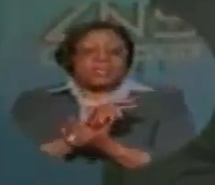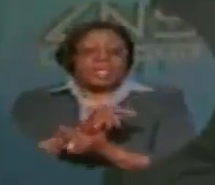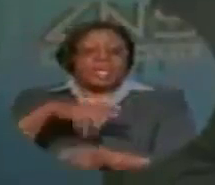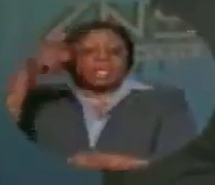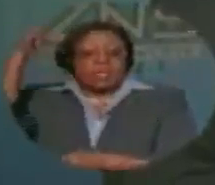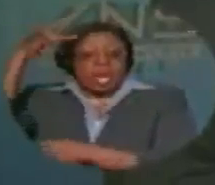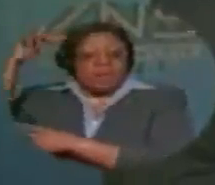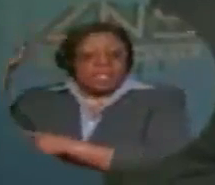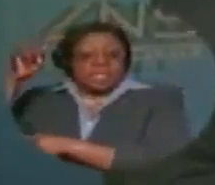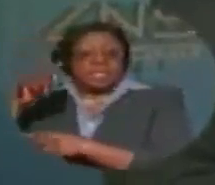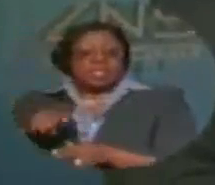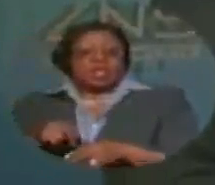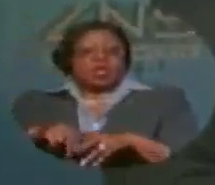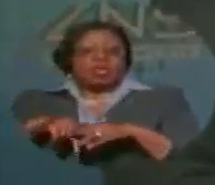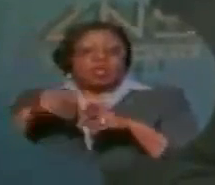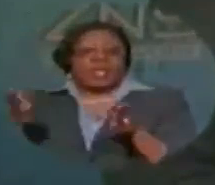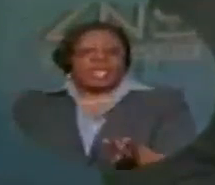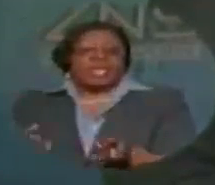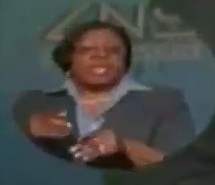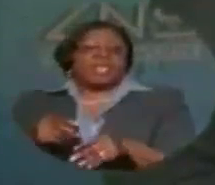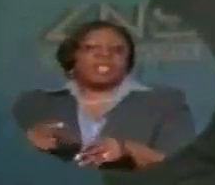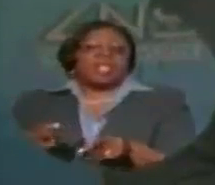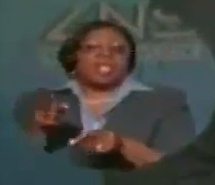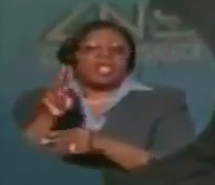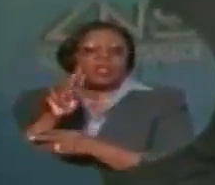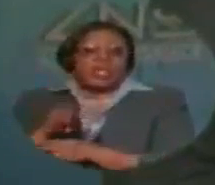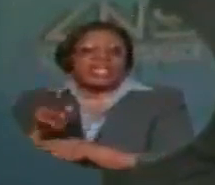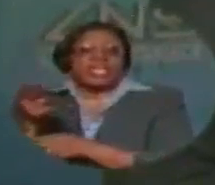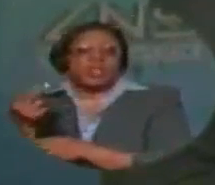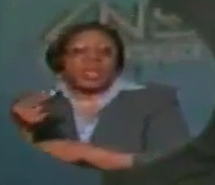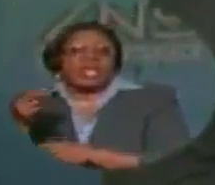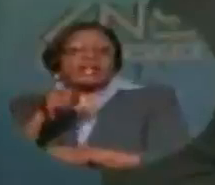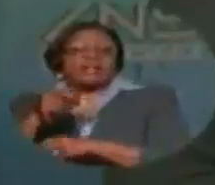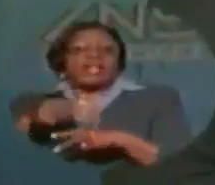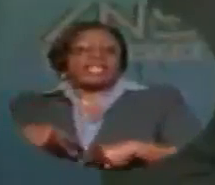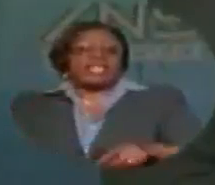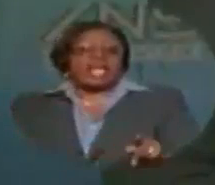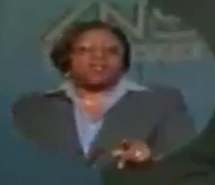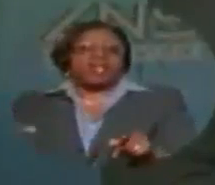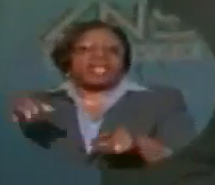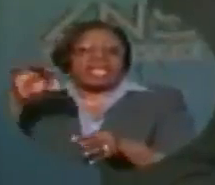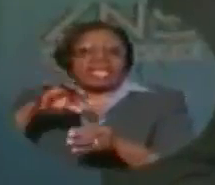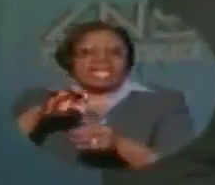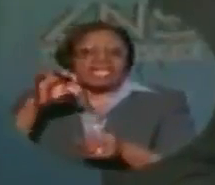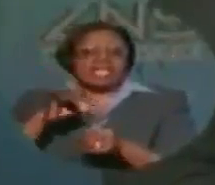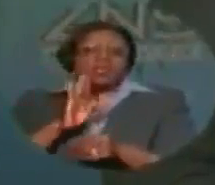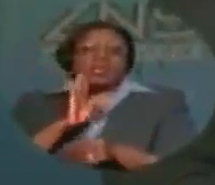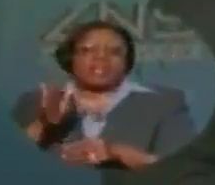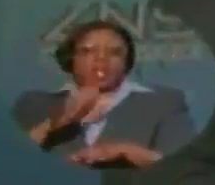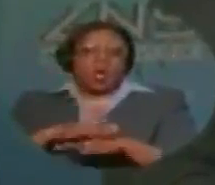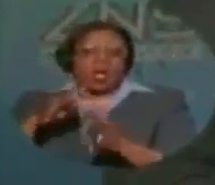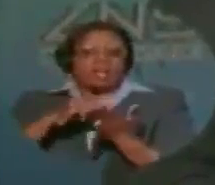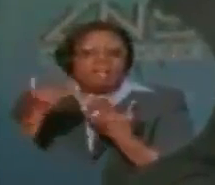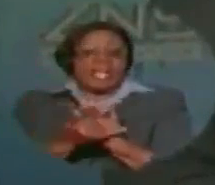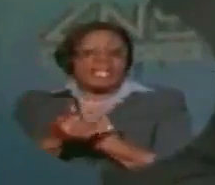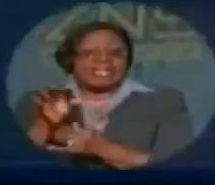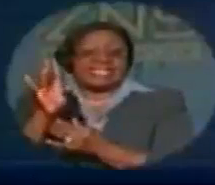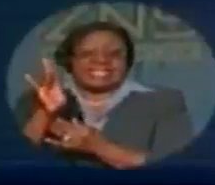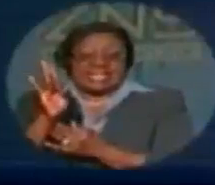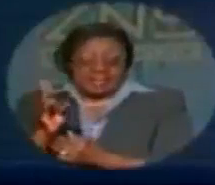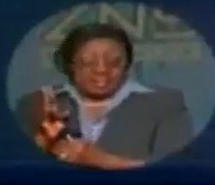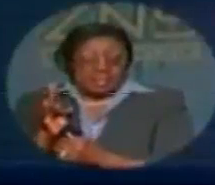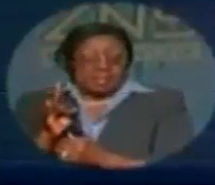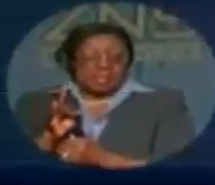The Prime Minister revealing that the 2012 general elections will be held on Monday, May 7th. Today's Gazette outlined the Parliamentary